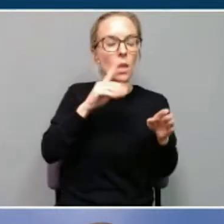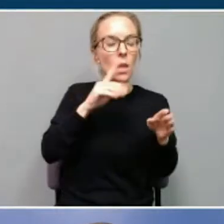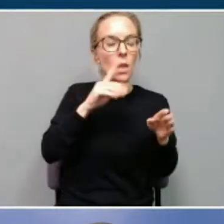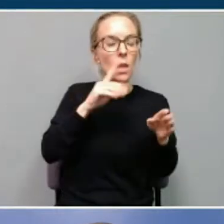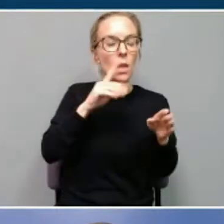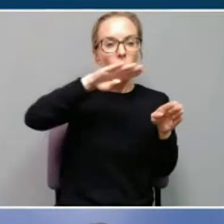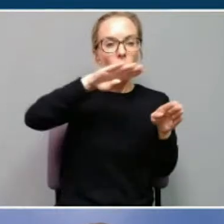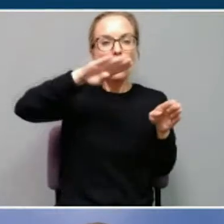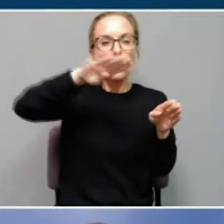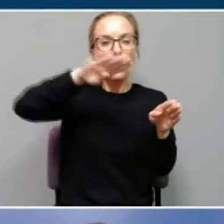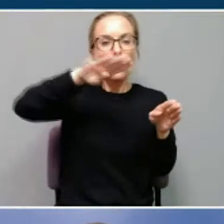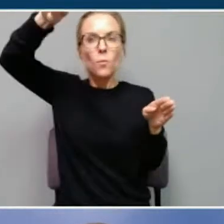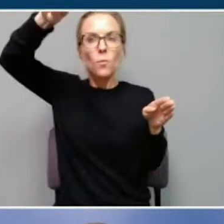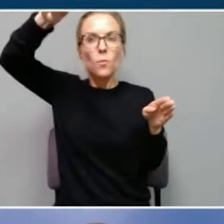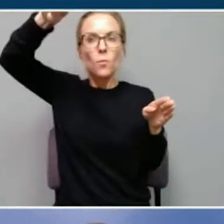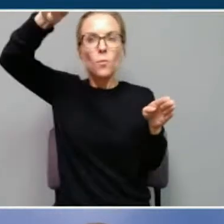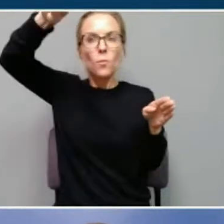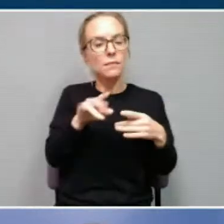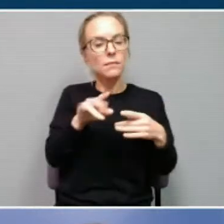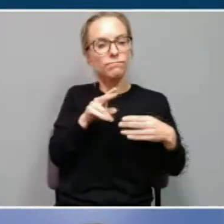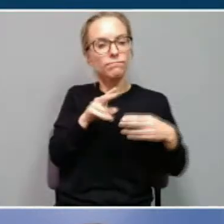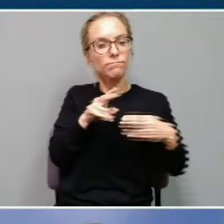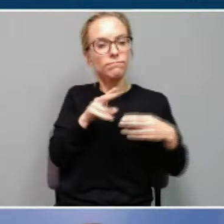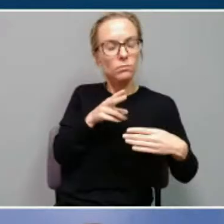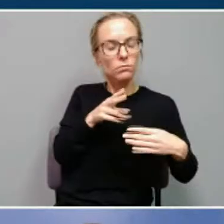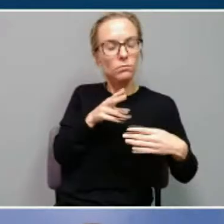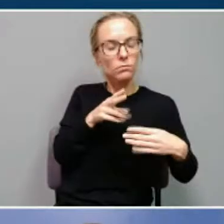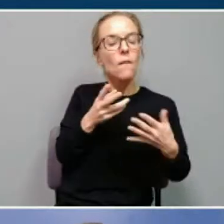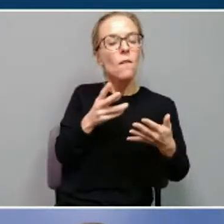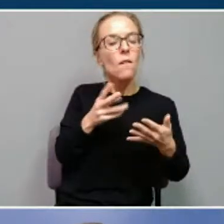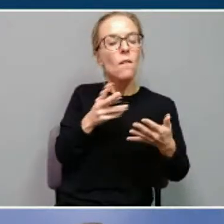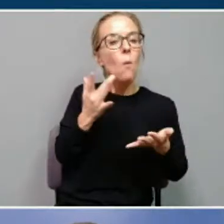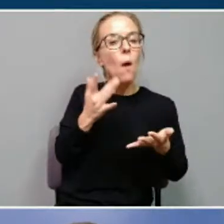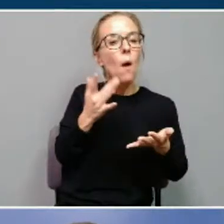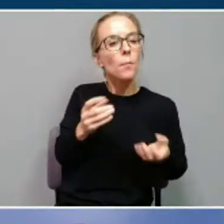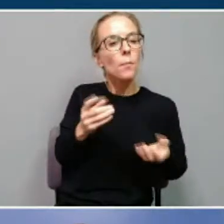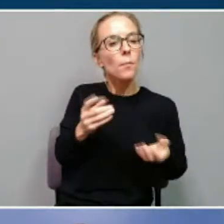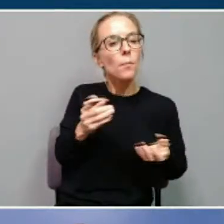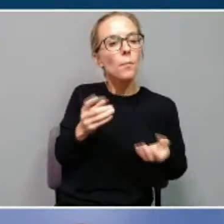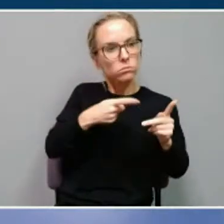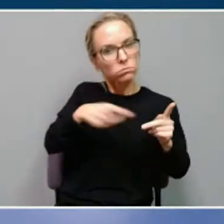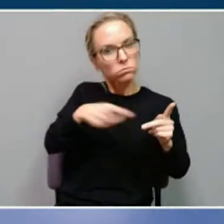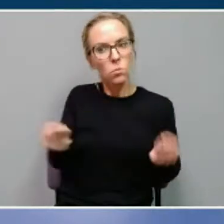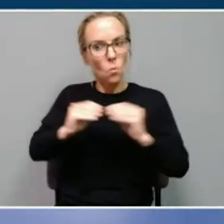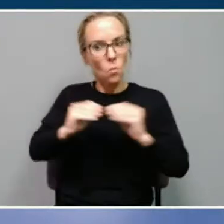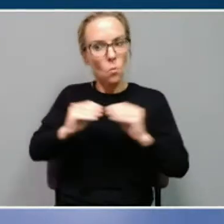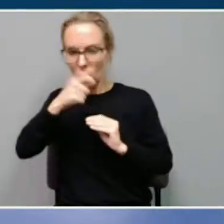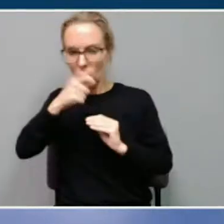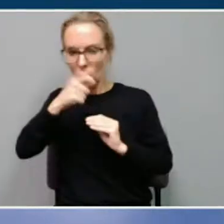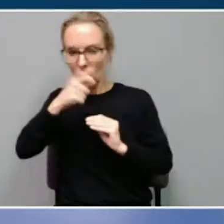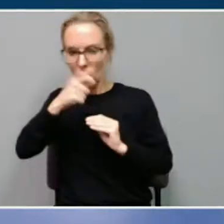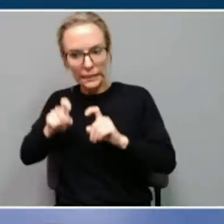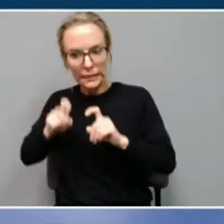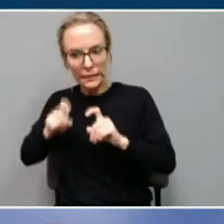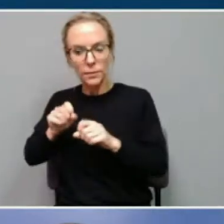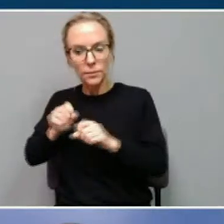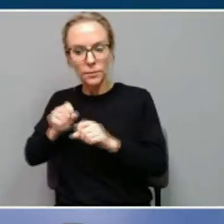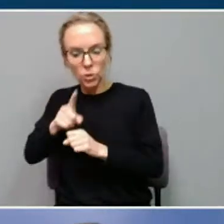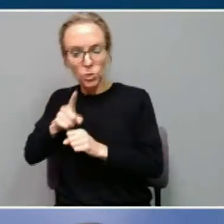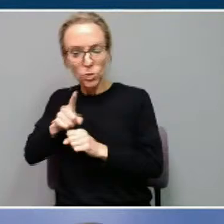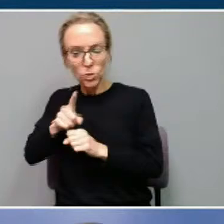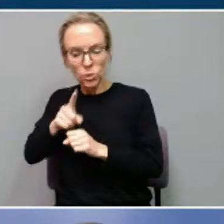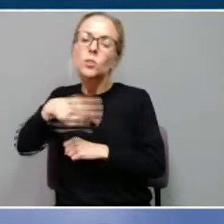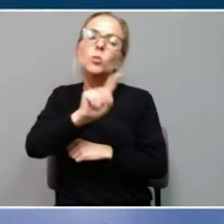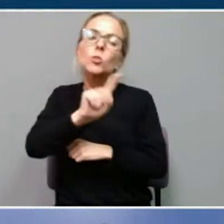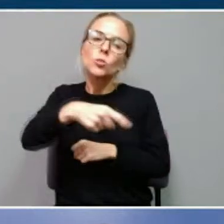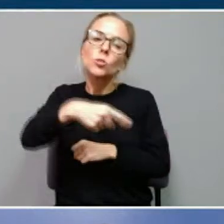that is more of a function, once again, of more testing, which is a really good thing. And everybody out there, you need to get tested regularly at